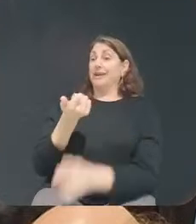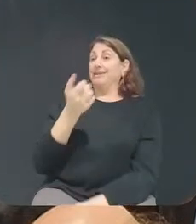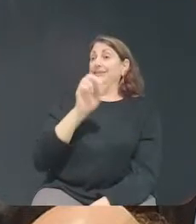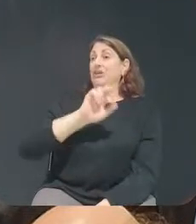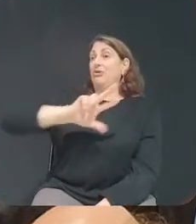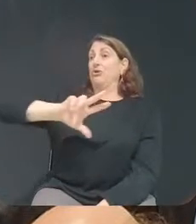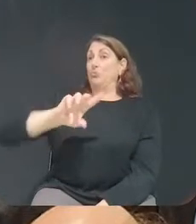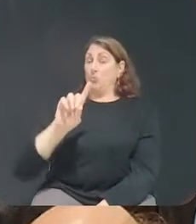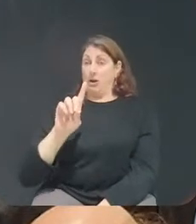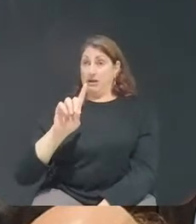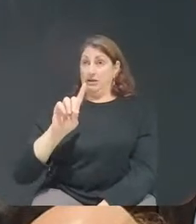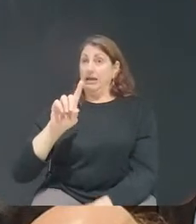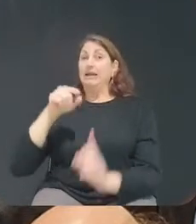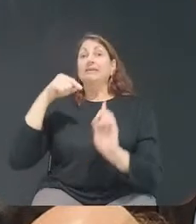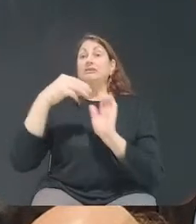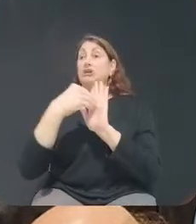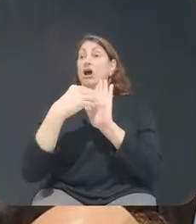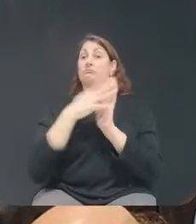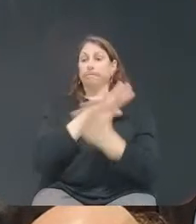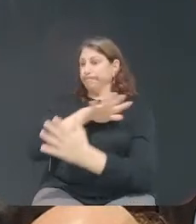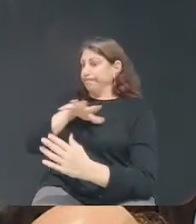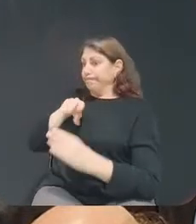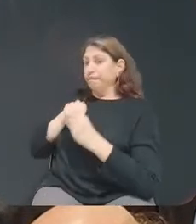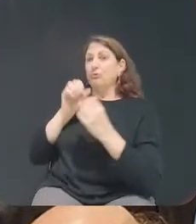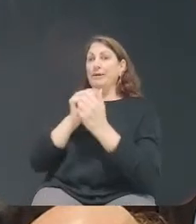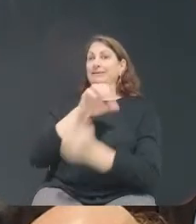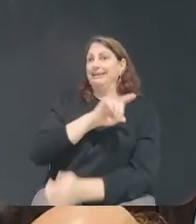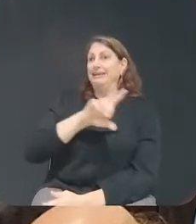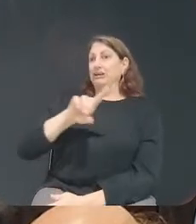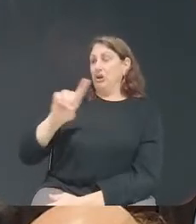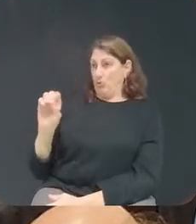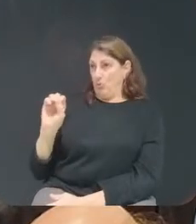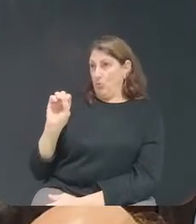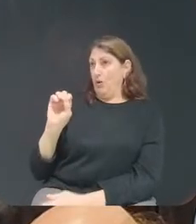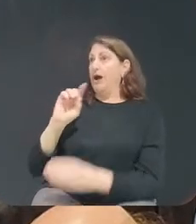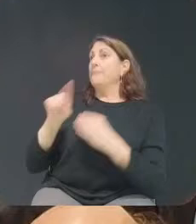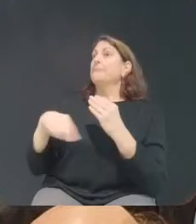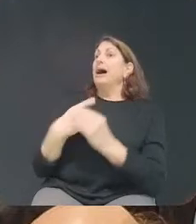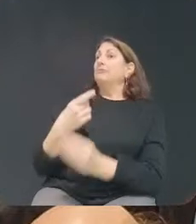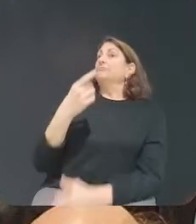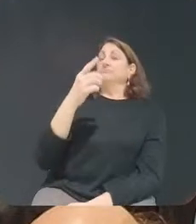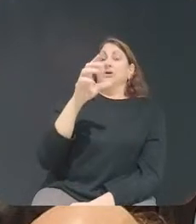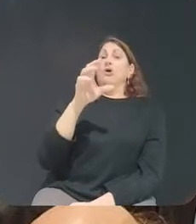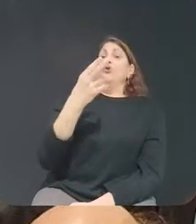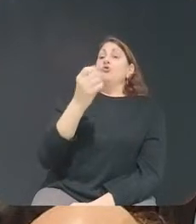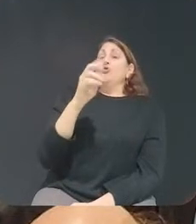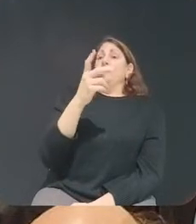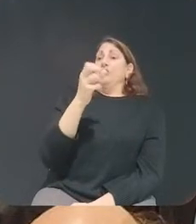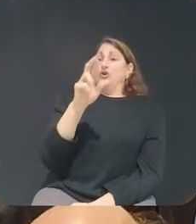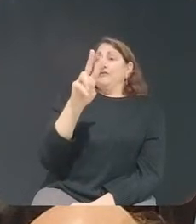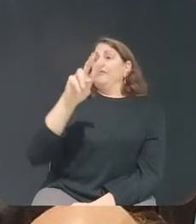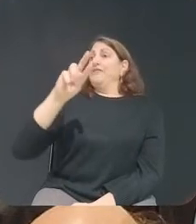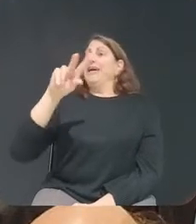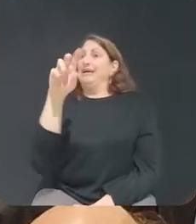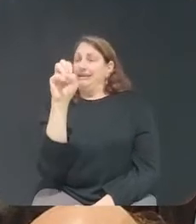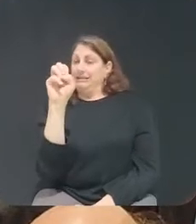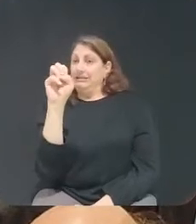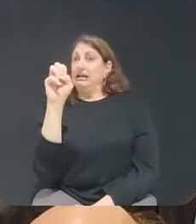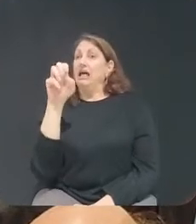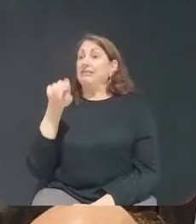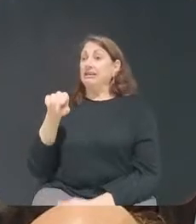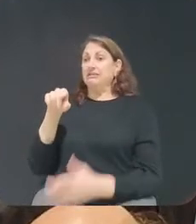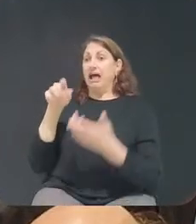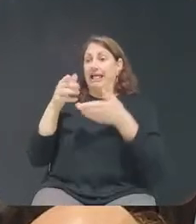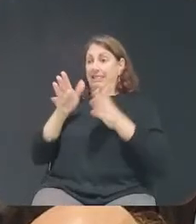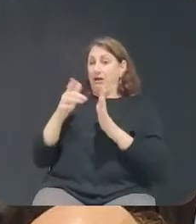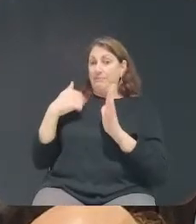recommendations. This document was included in the DDL on Hoovervilles and also became a favorite archival object, which allowed me to do a